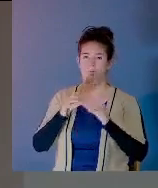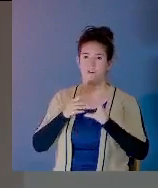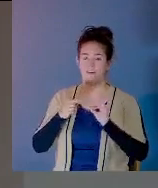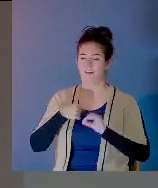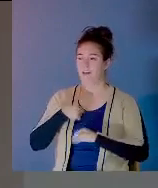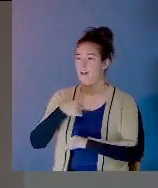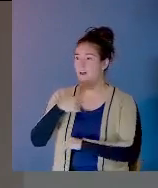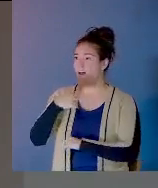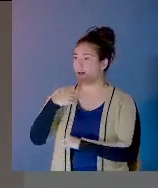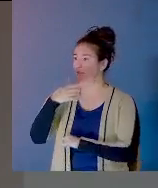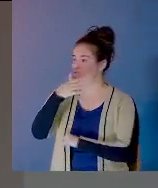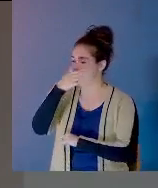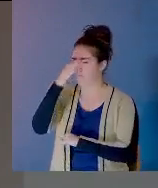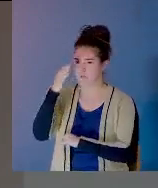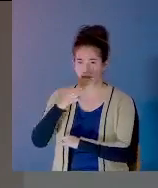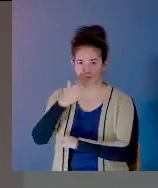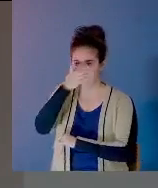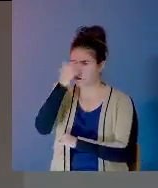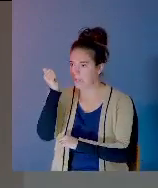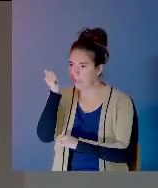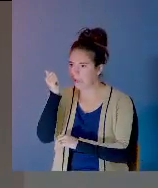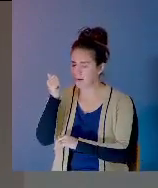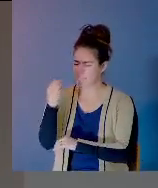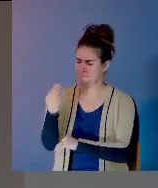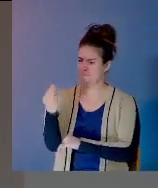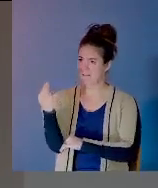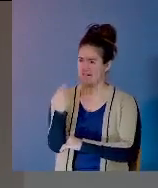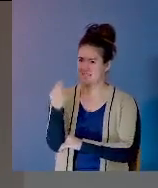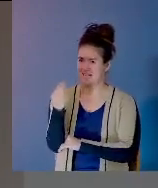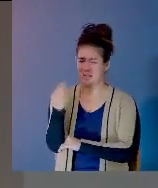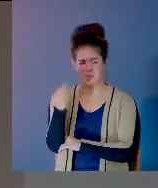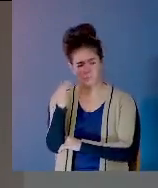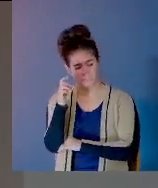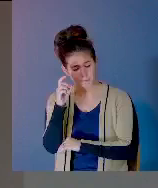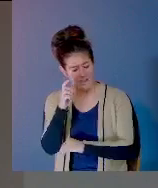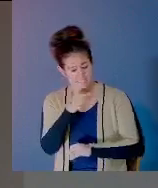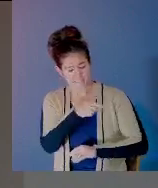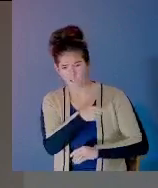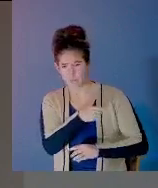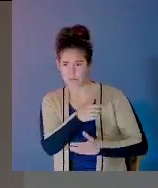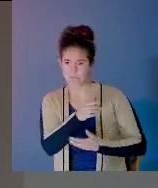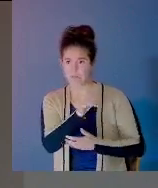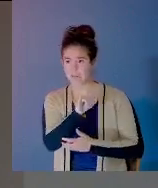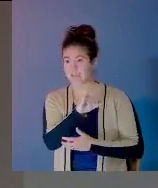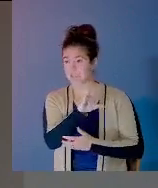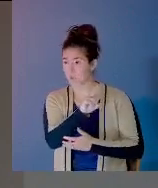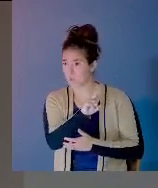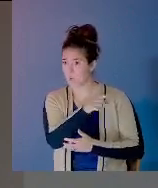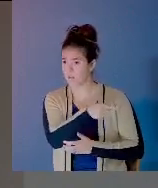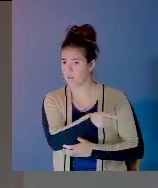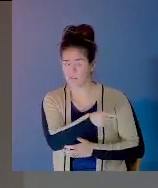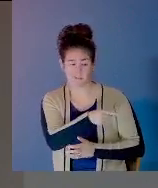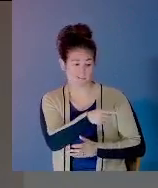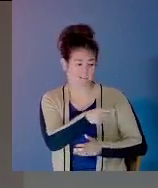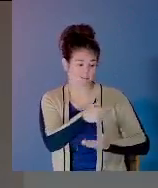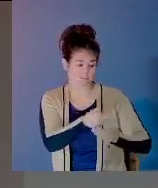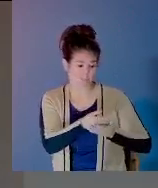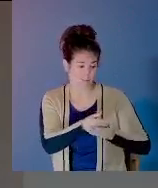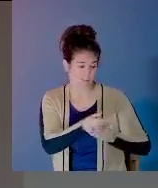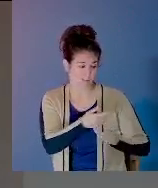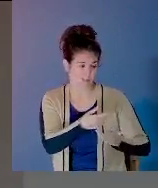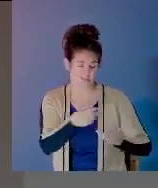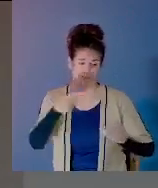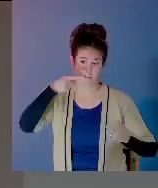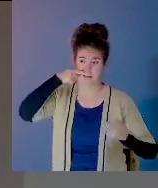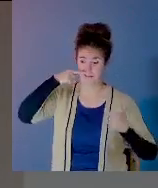still in intensive care as he finally sat up after 3 days of being wired up to all kinds of machines